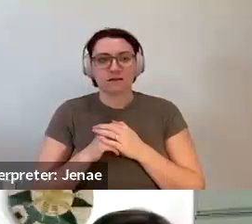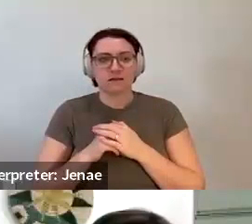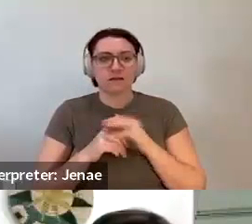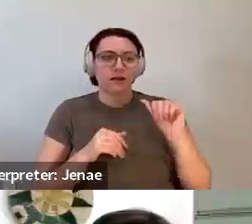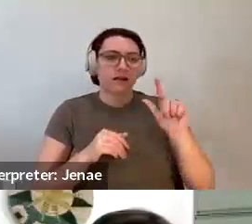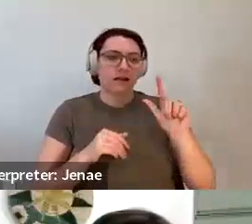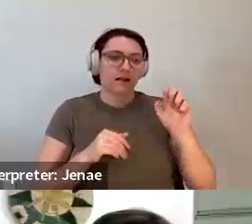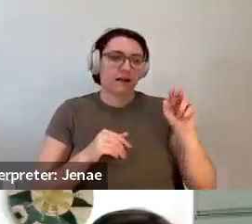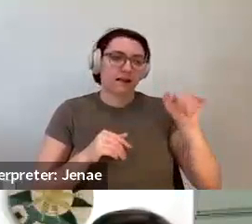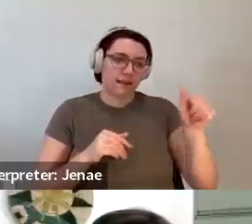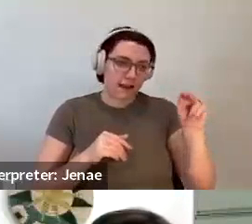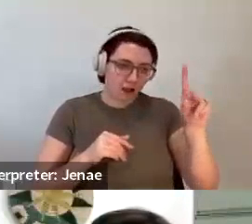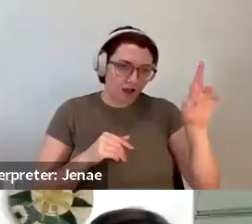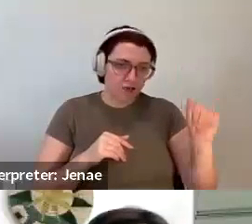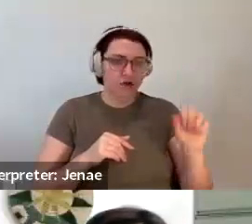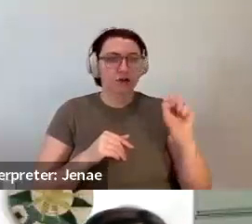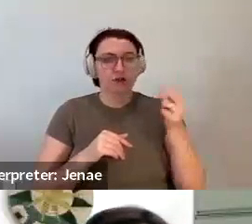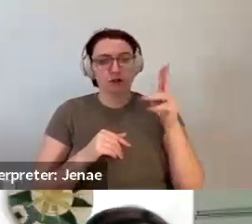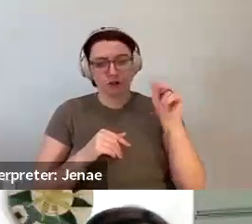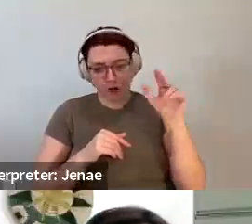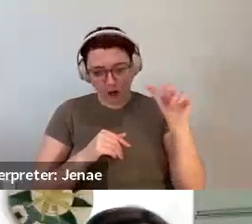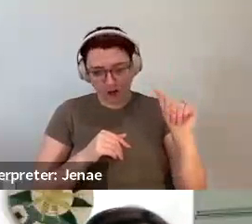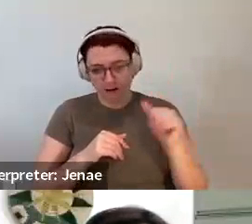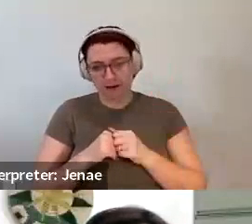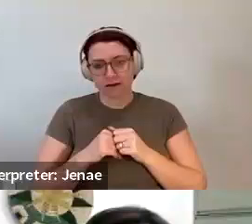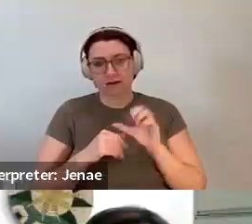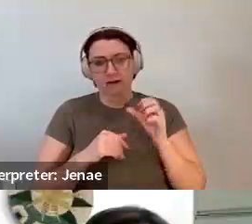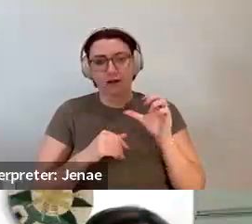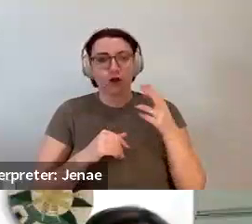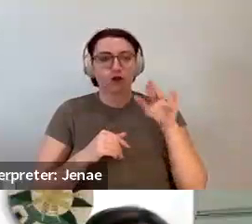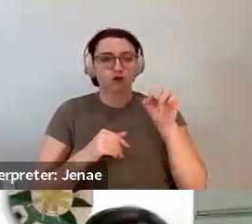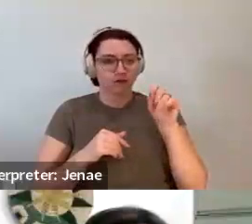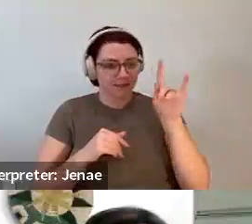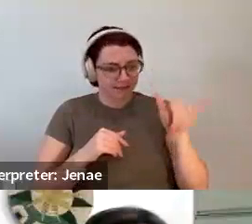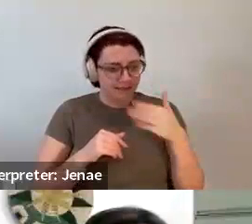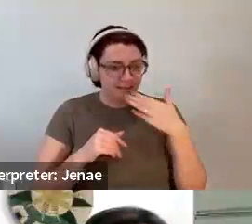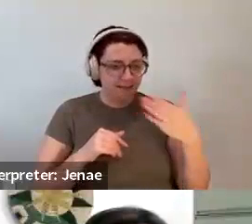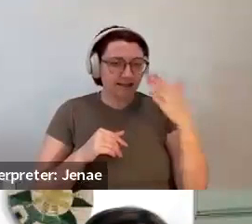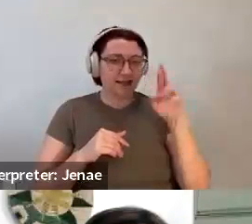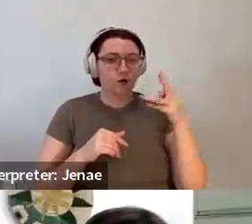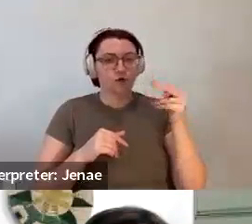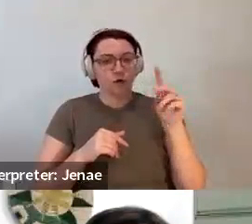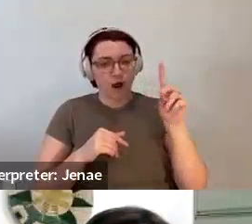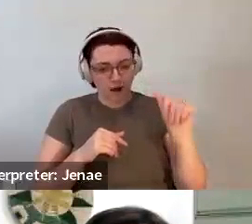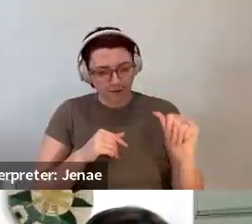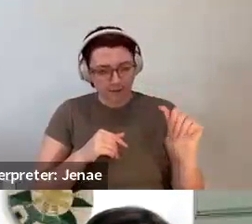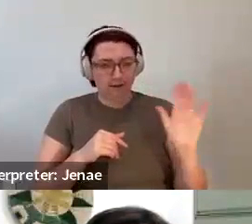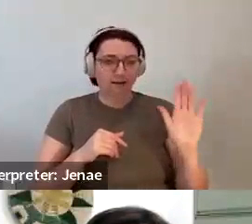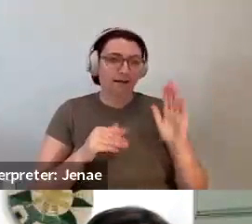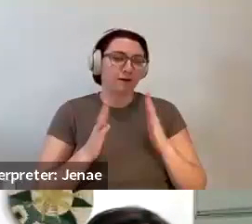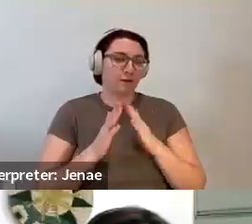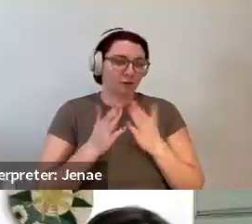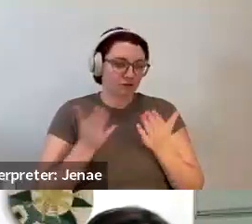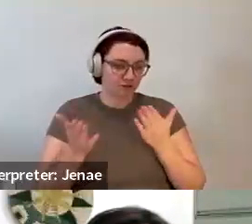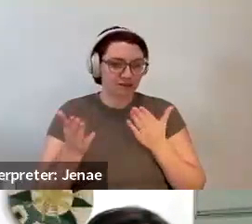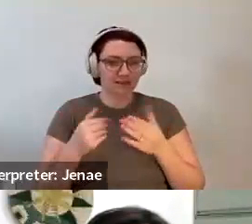Alejandra and Shauna on as well. And we've got Christy on, good morning, and Rhonda too, good morning from Community Services.